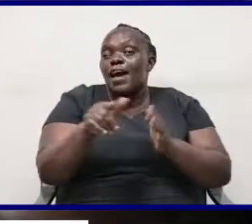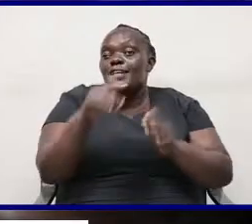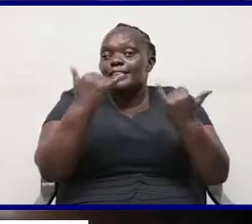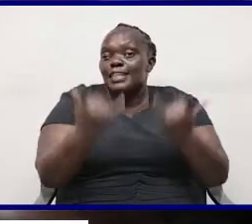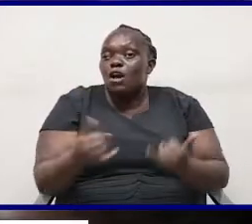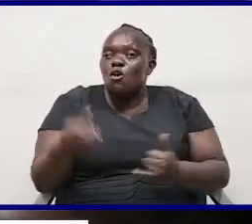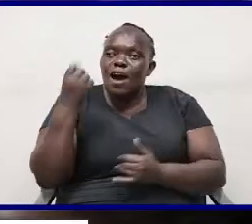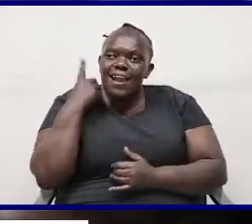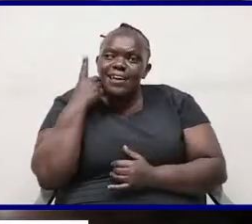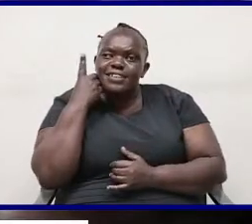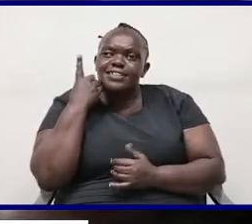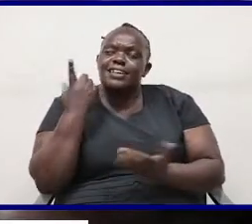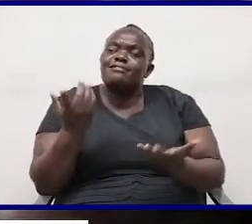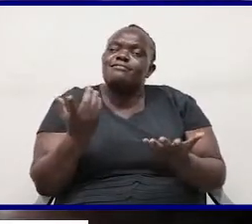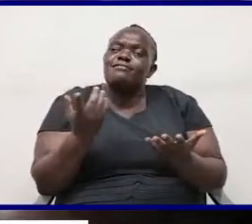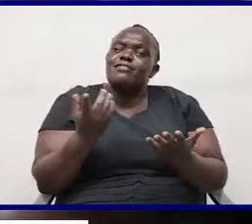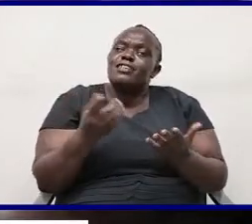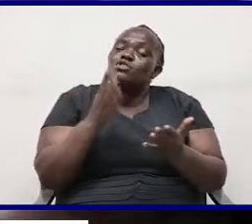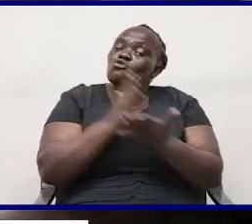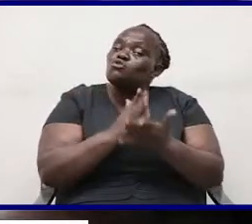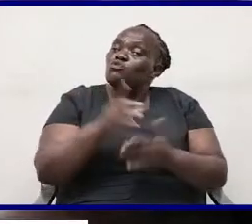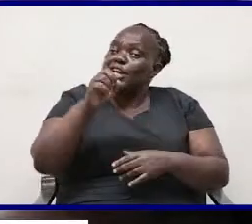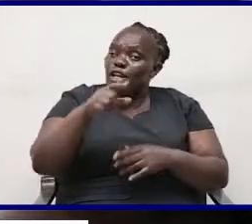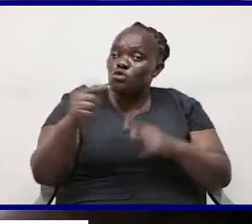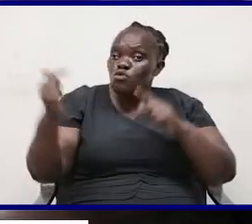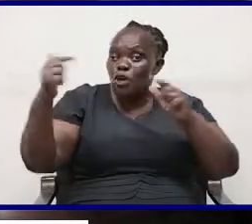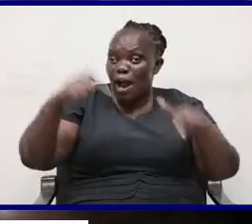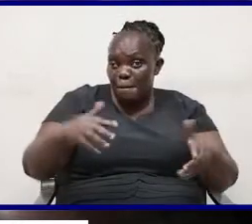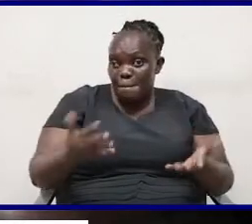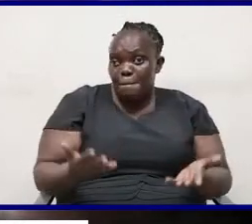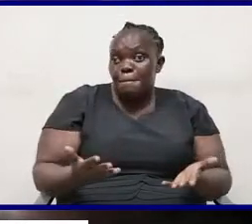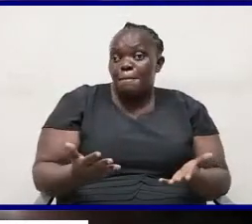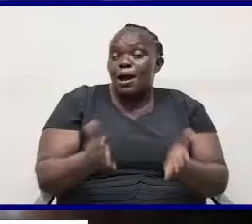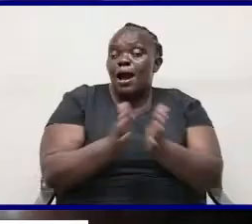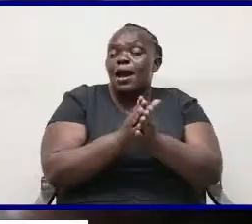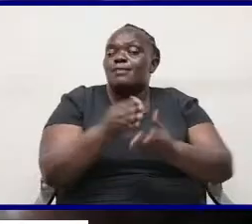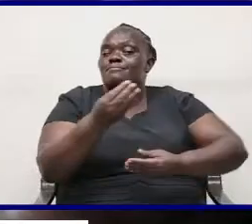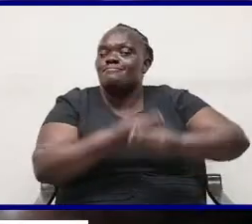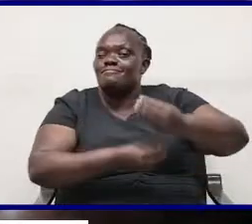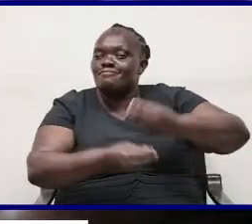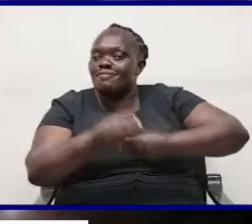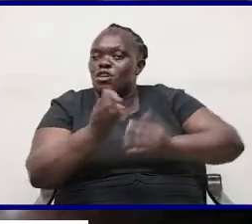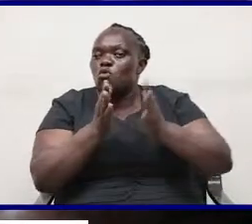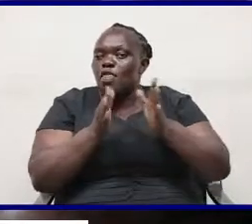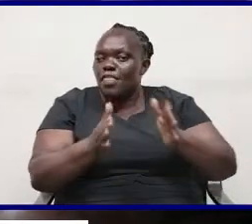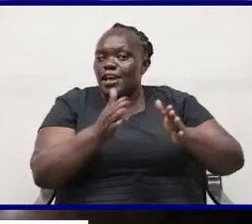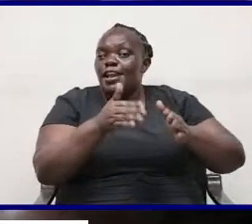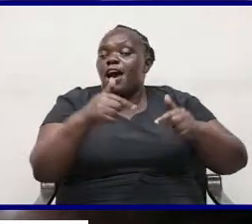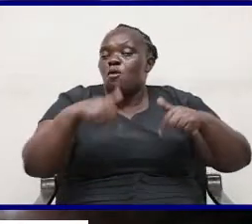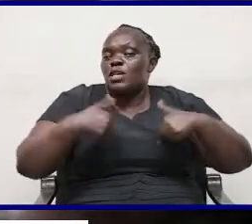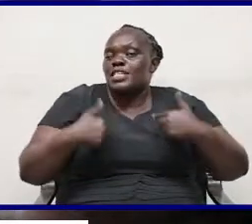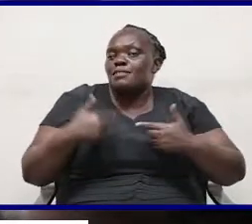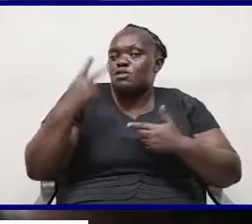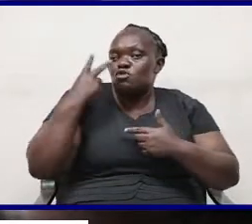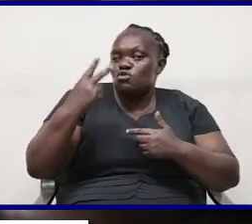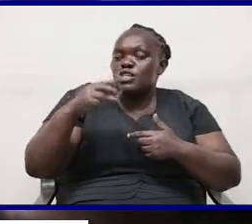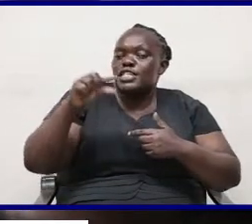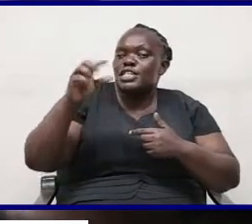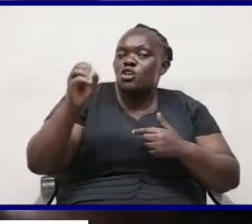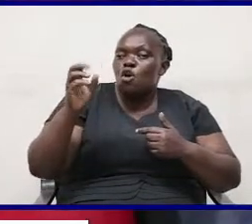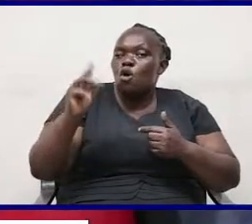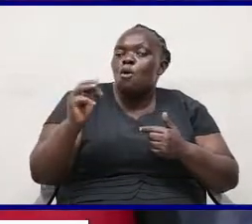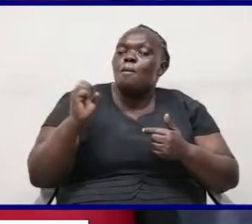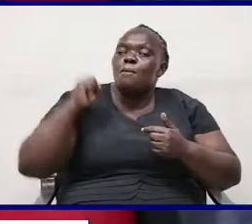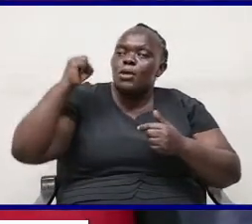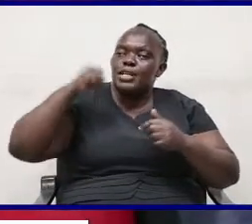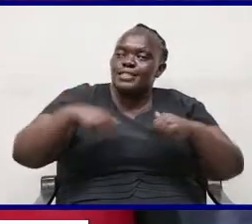are realizing that we need to come and trade within ourselves. And then looking at the geopolitics